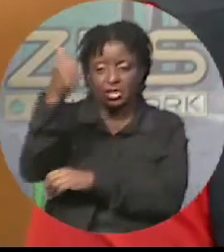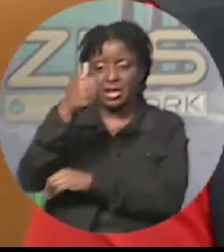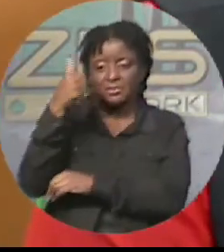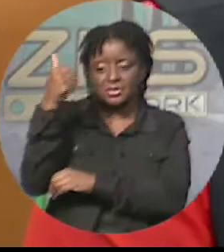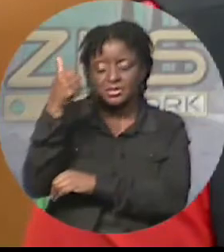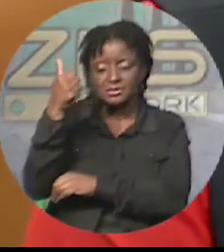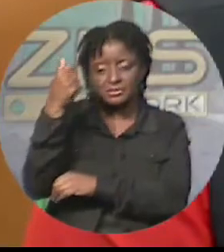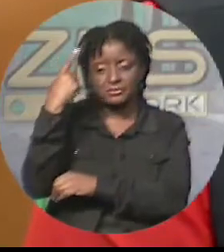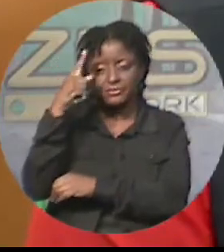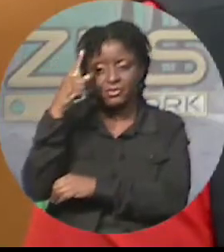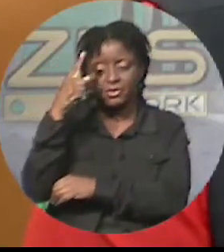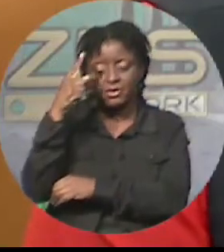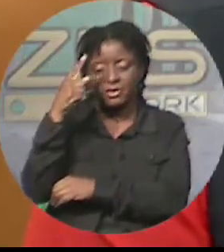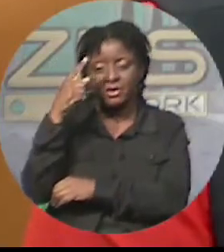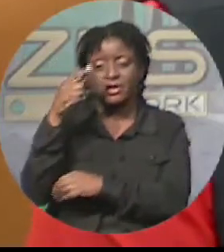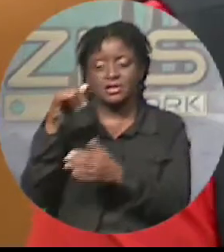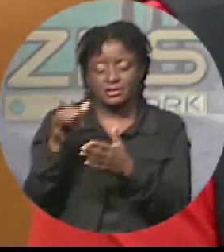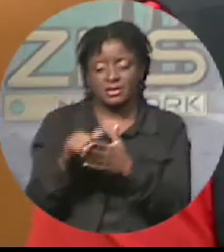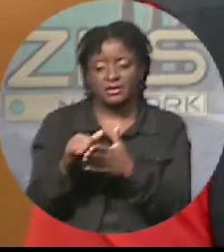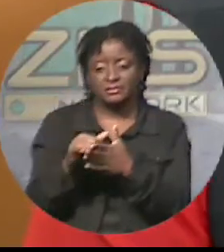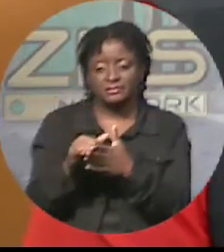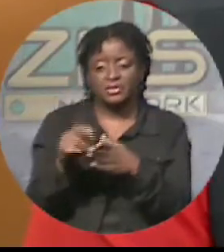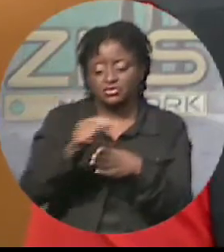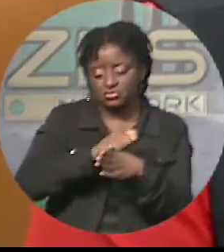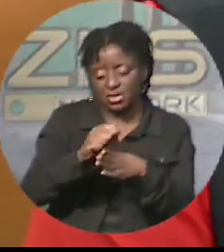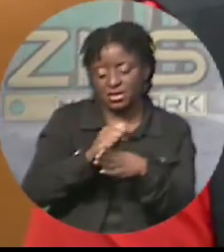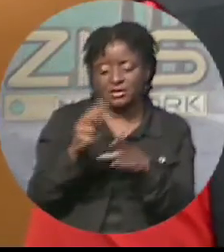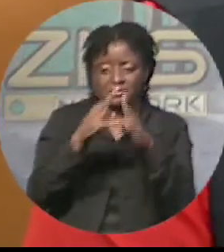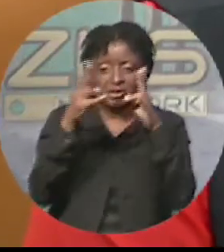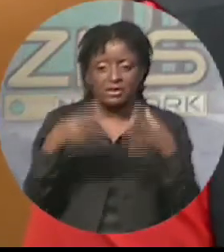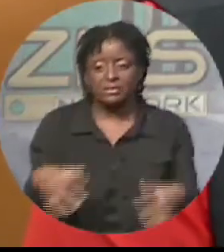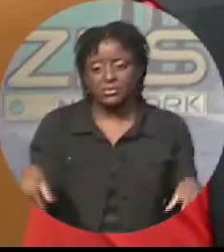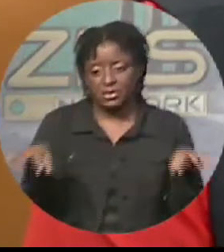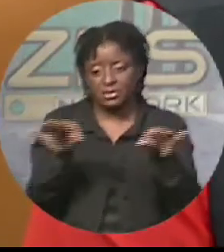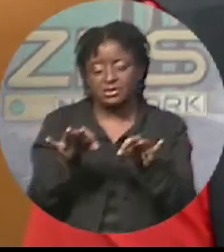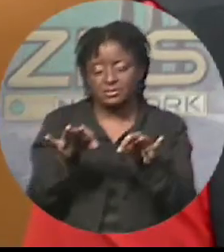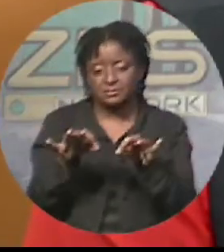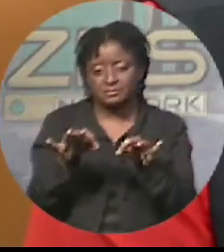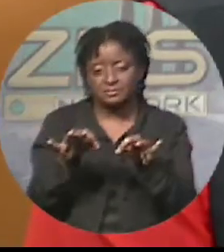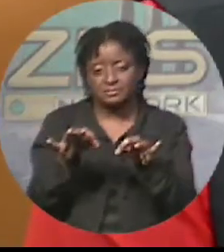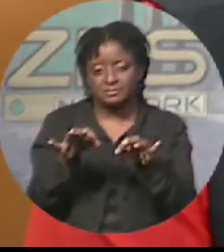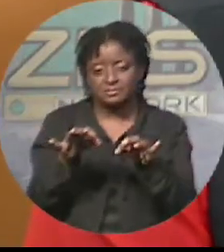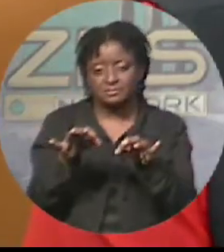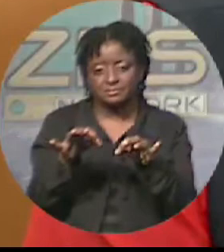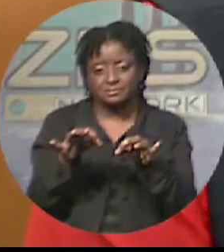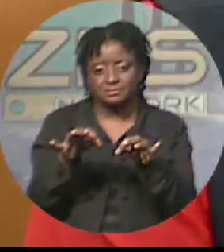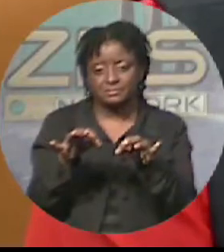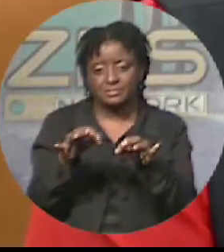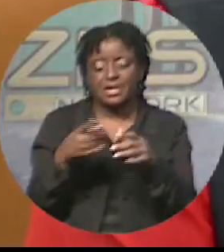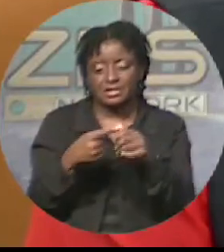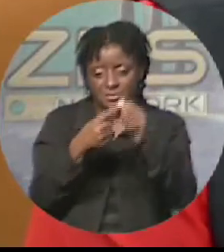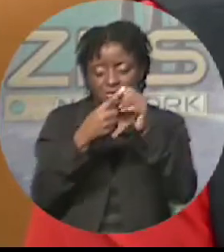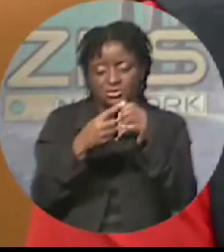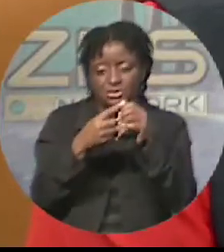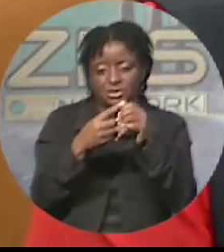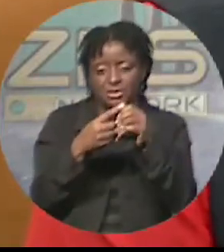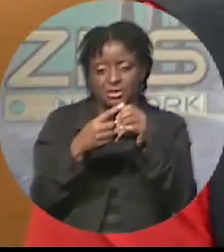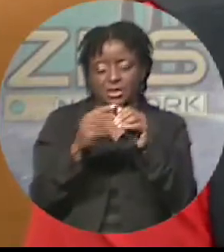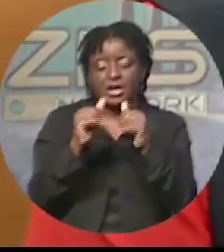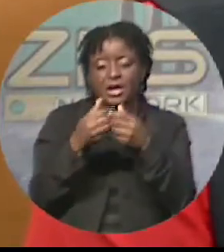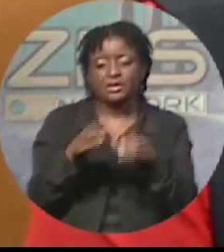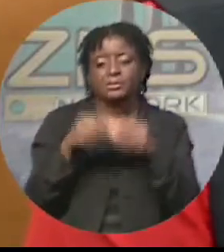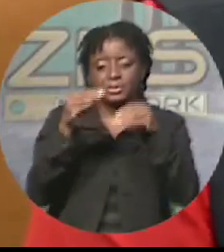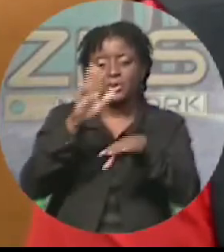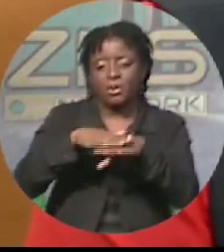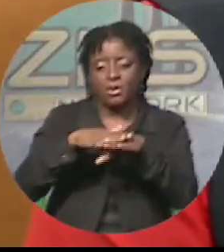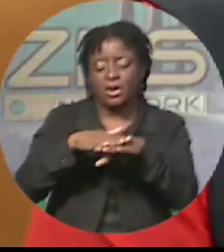case. Training is, of course, very important, and particularly with the donning or putting on, and